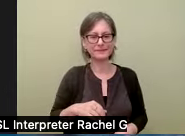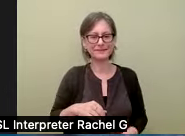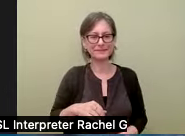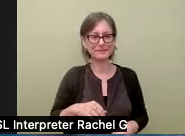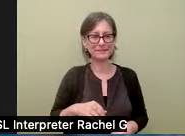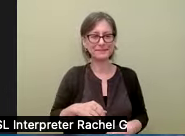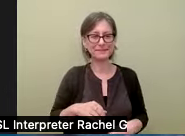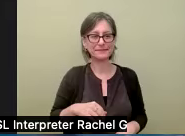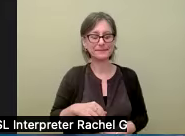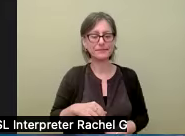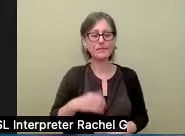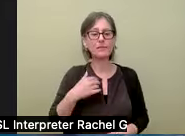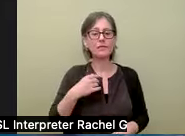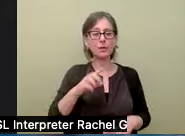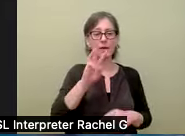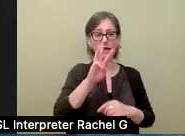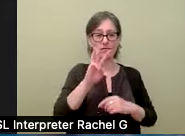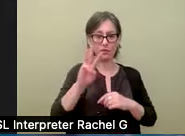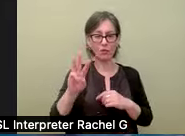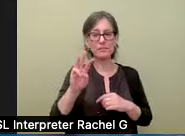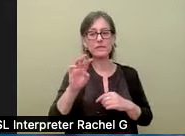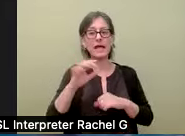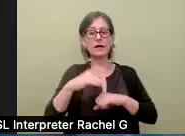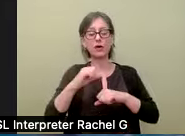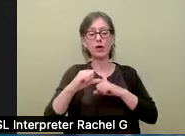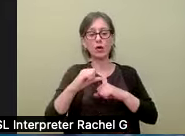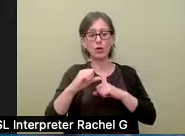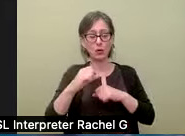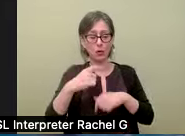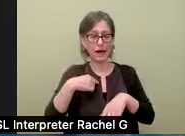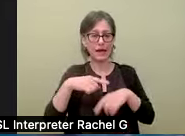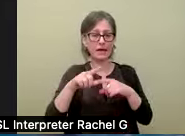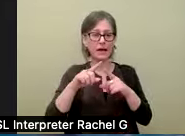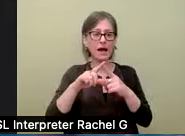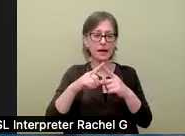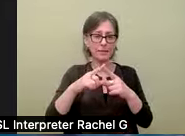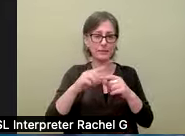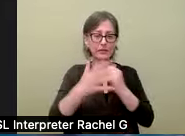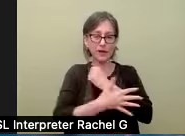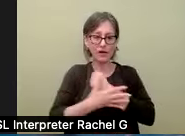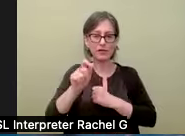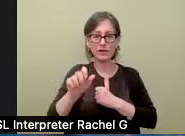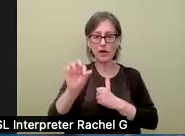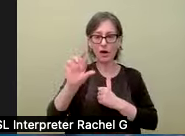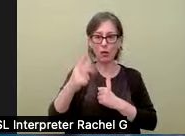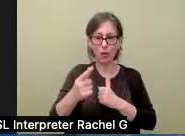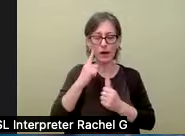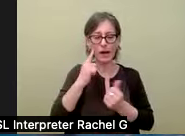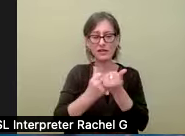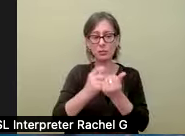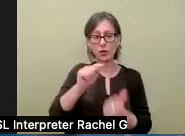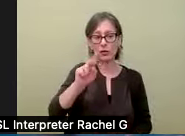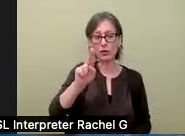course, we have a website at earthquakecountry.org, in Spanish at terremotos.org. We support the tsunamizone.org